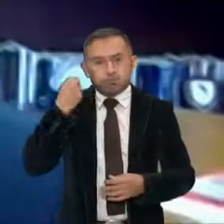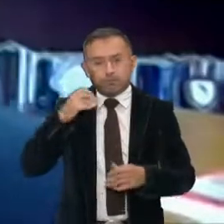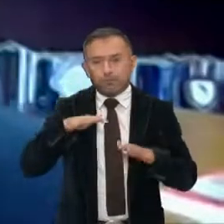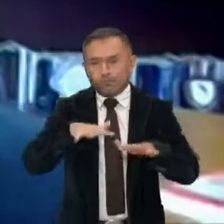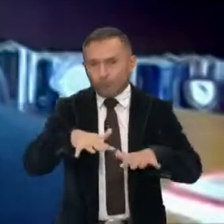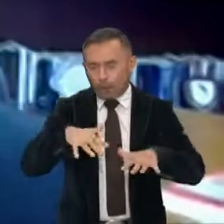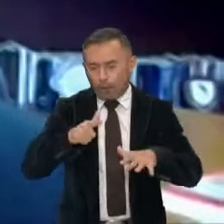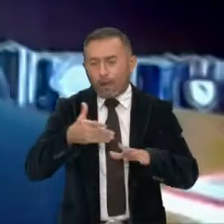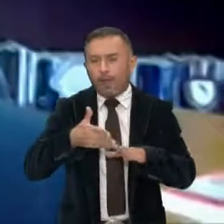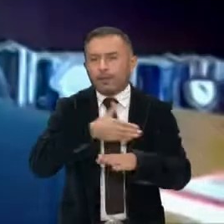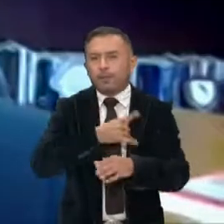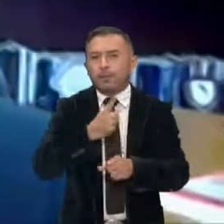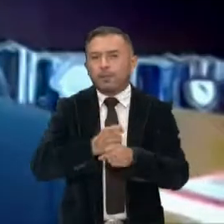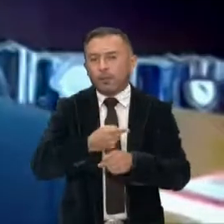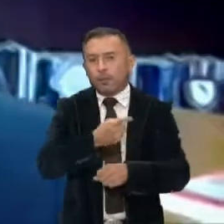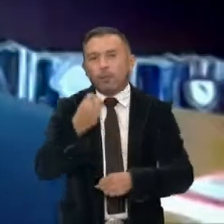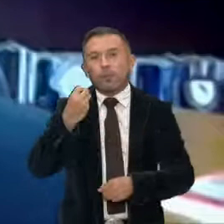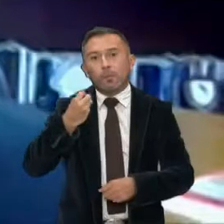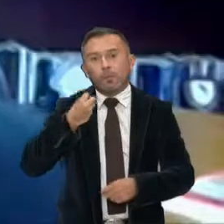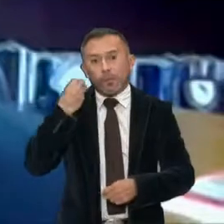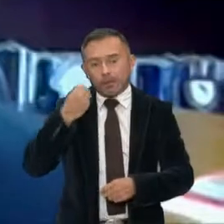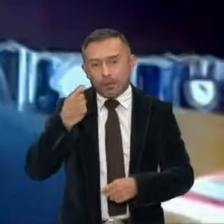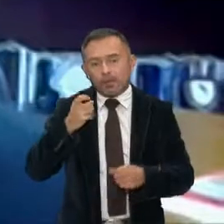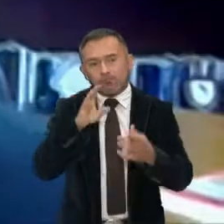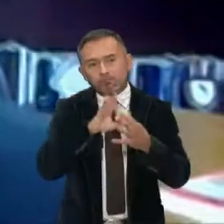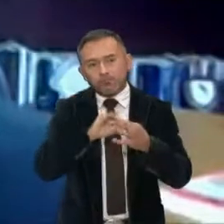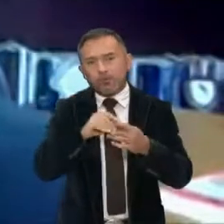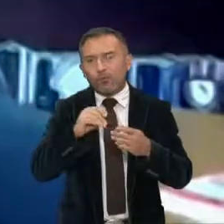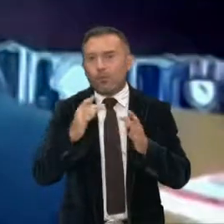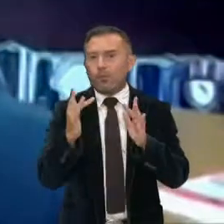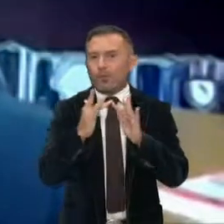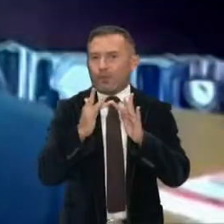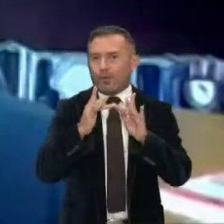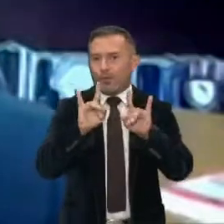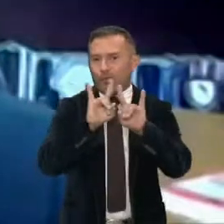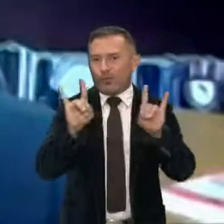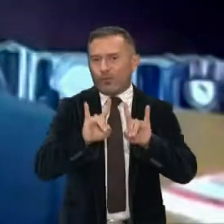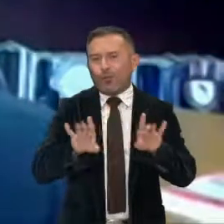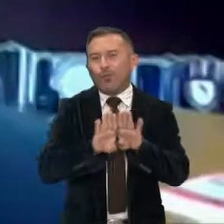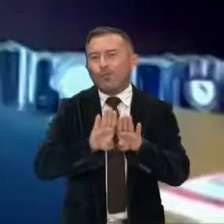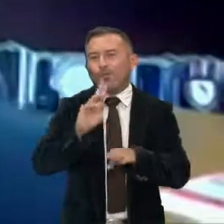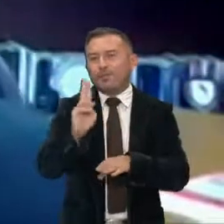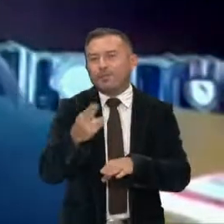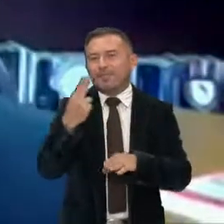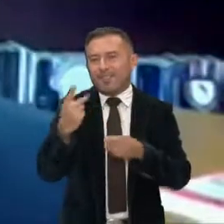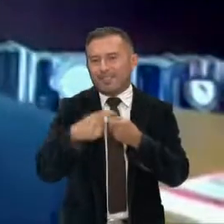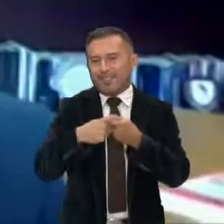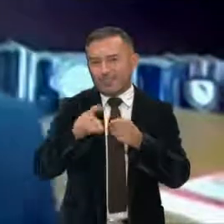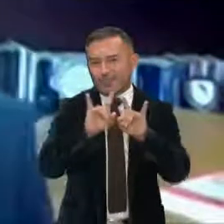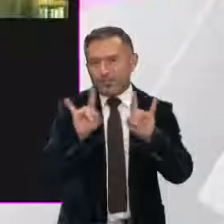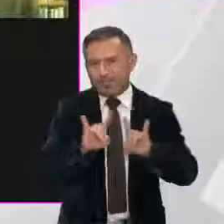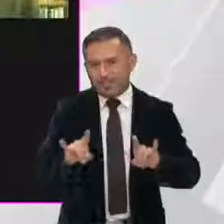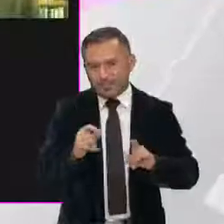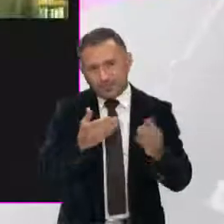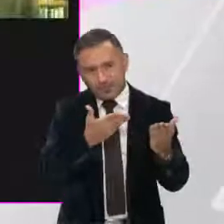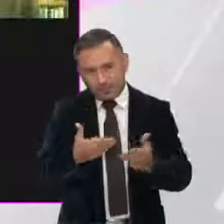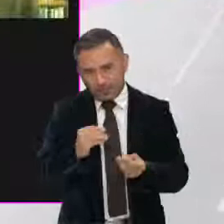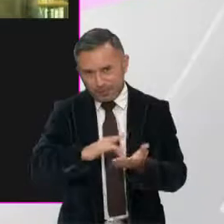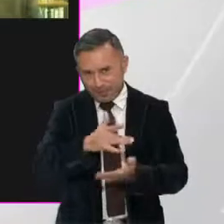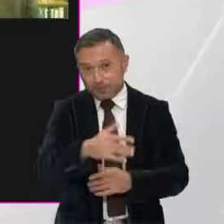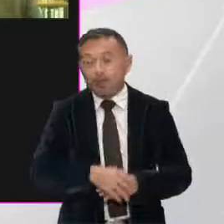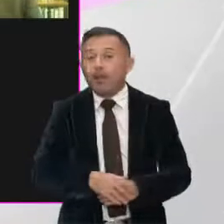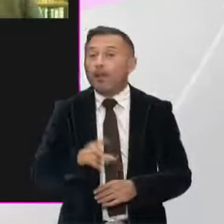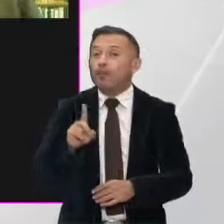of this great event, and I would like to once again thank to all of you